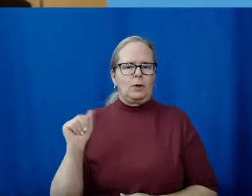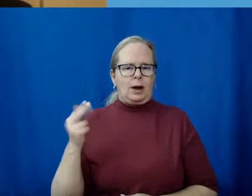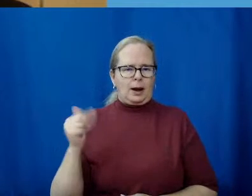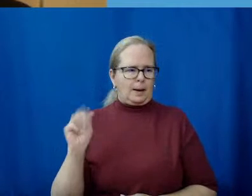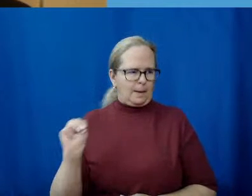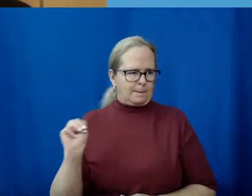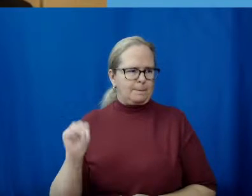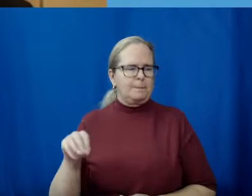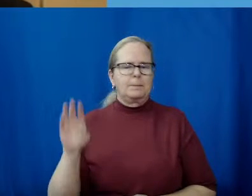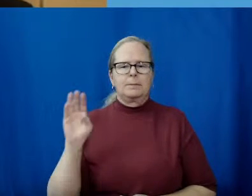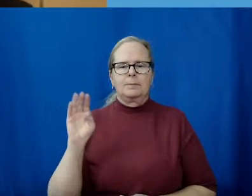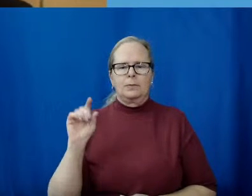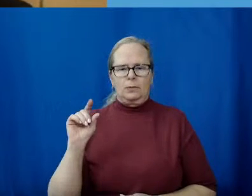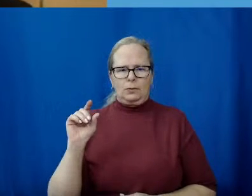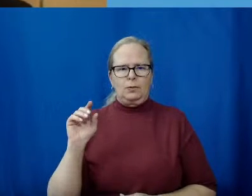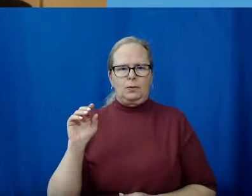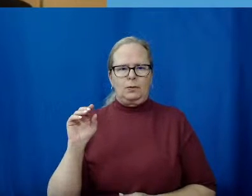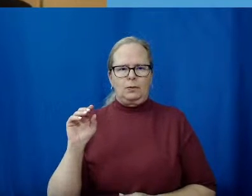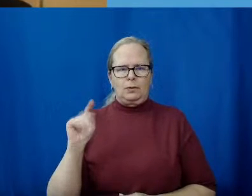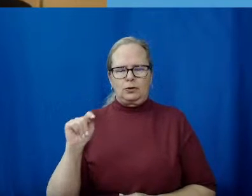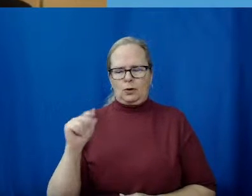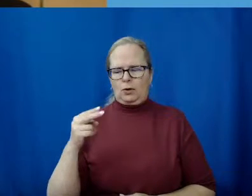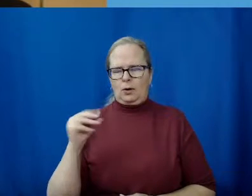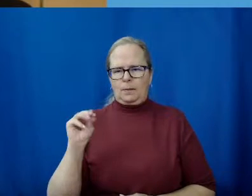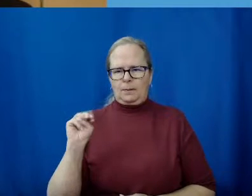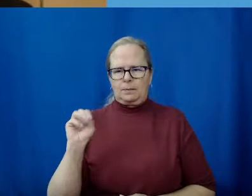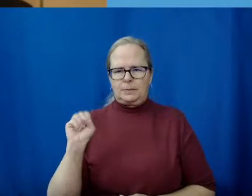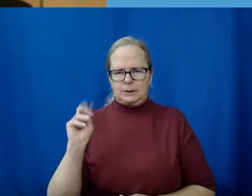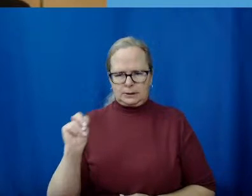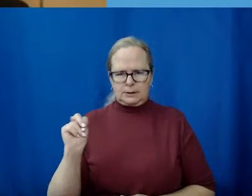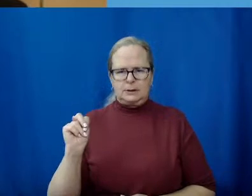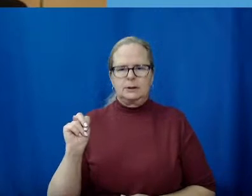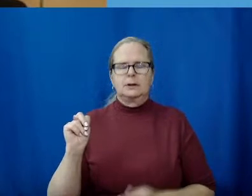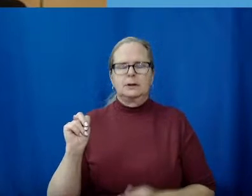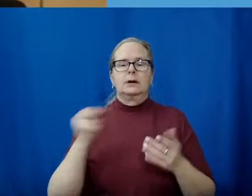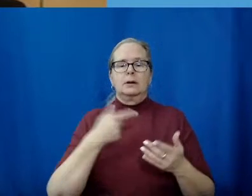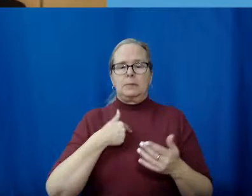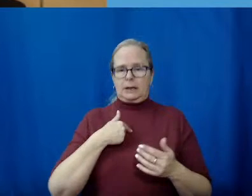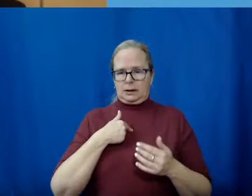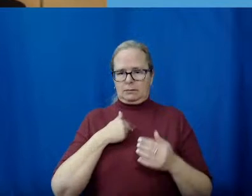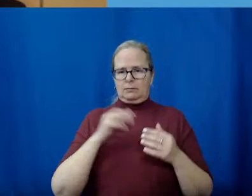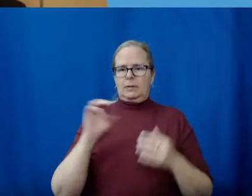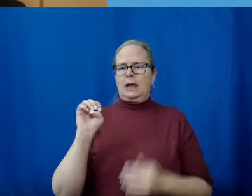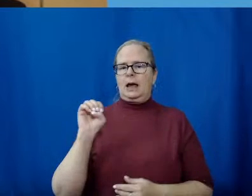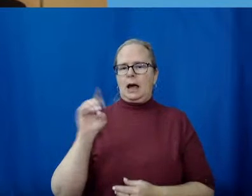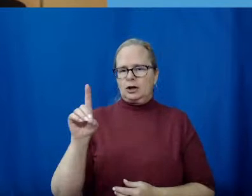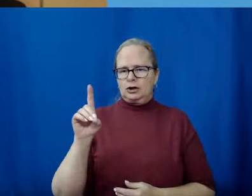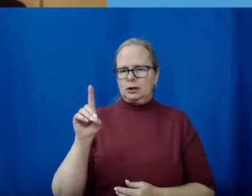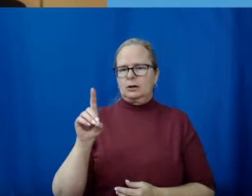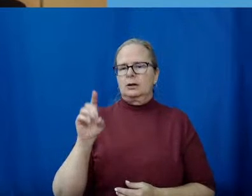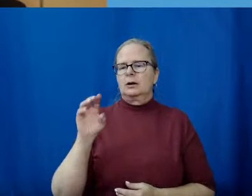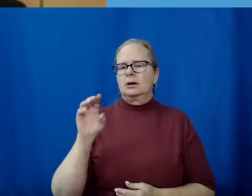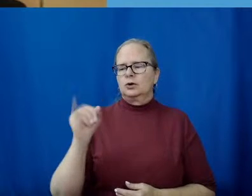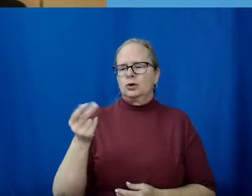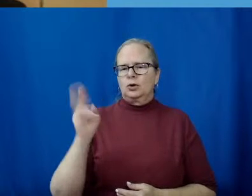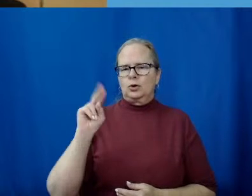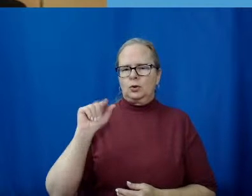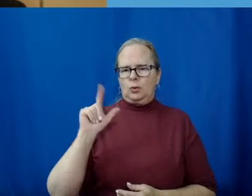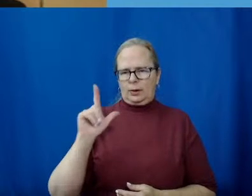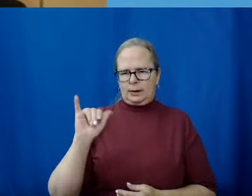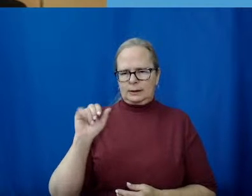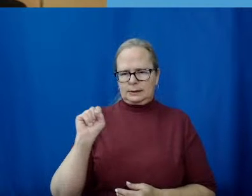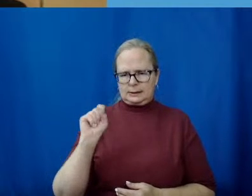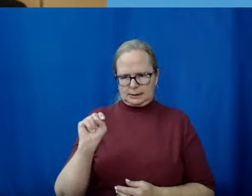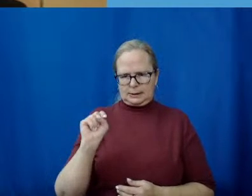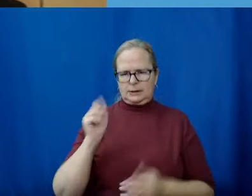ago, and now freelancing as a columnist for the CBC, iPolitics, Alberta Views, and